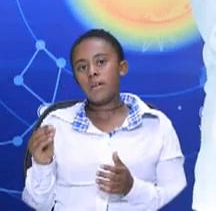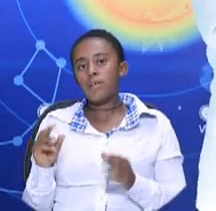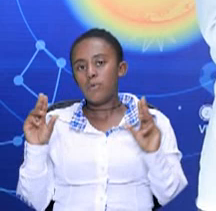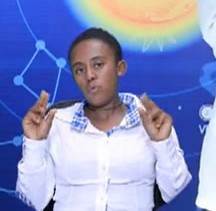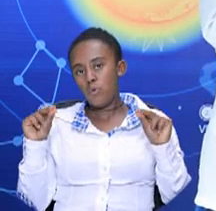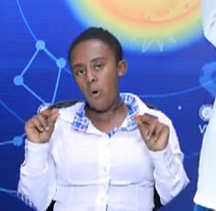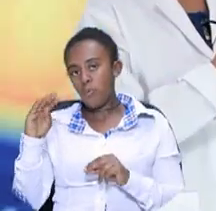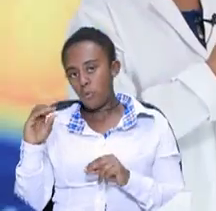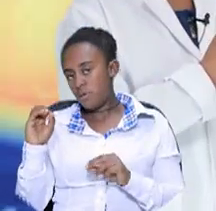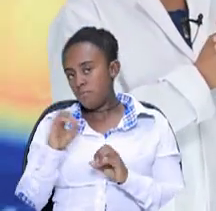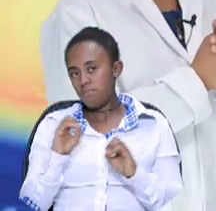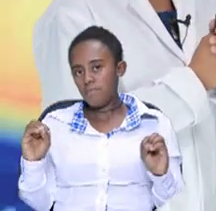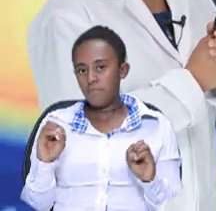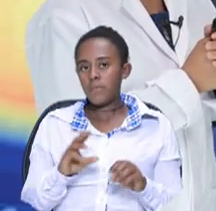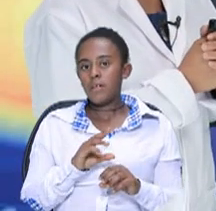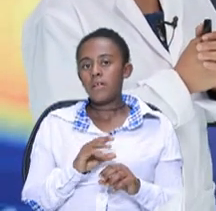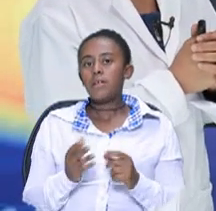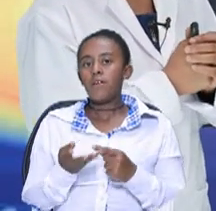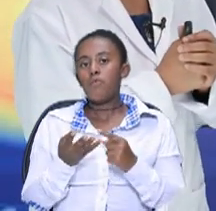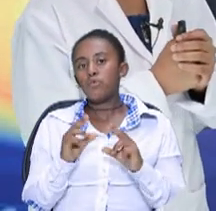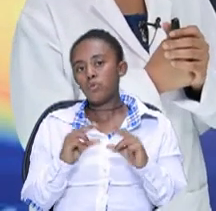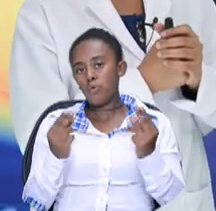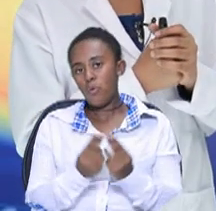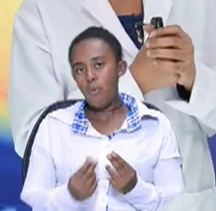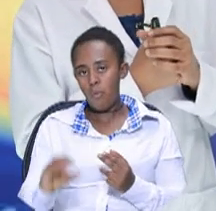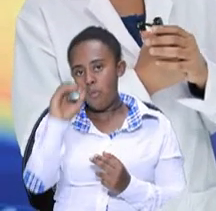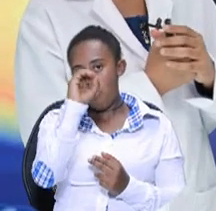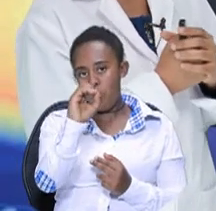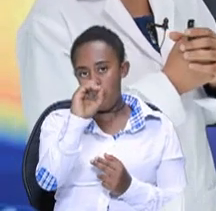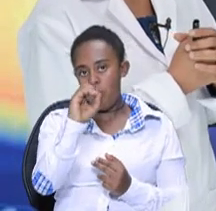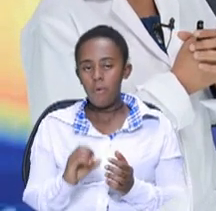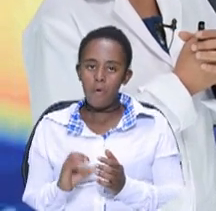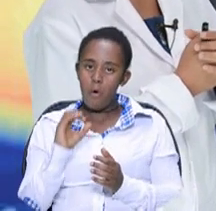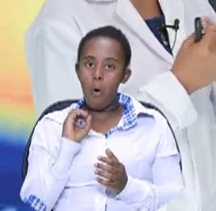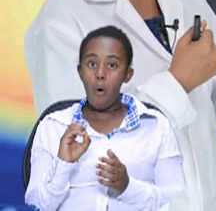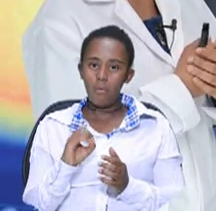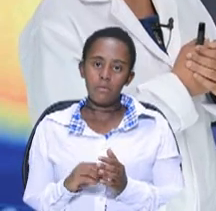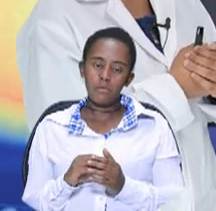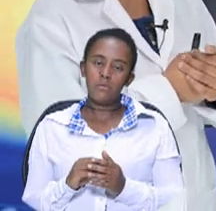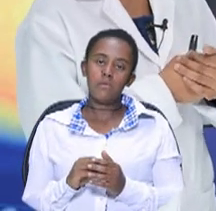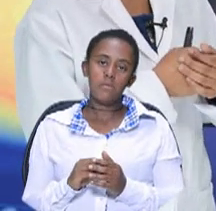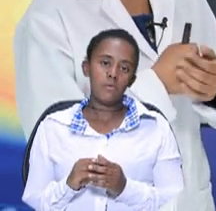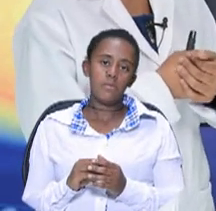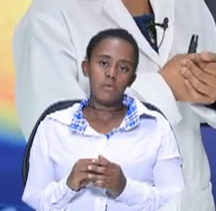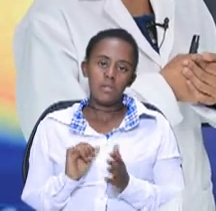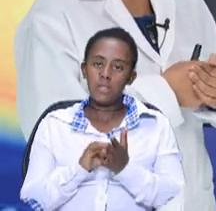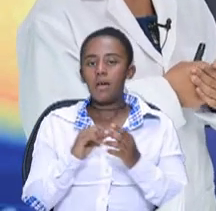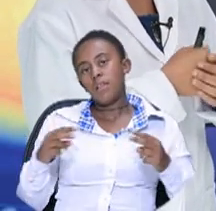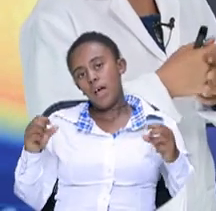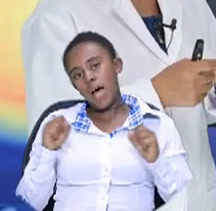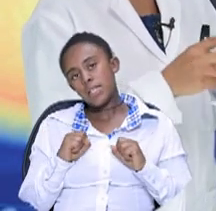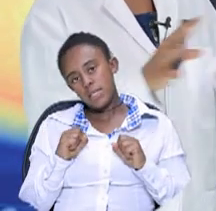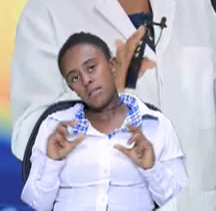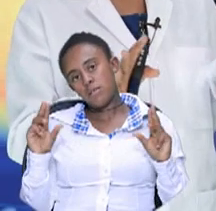have no antibody. And the fourth group, O, blood group O, is the fourth group that